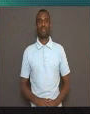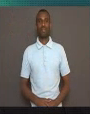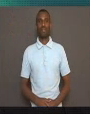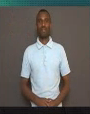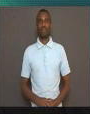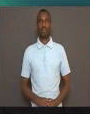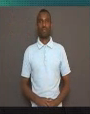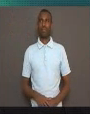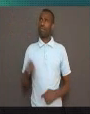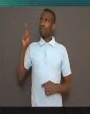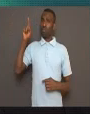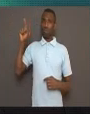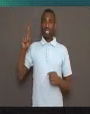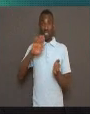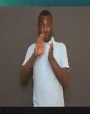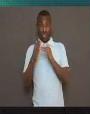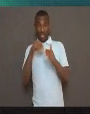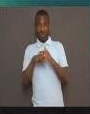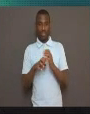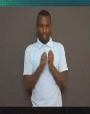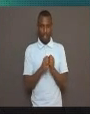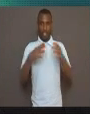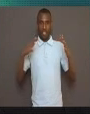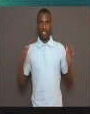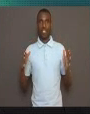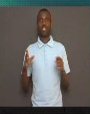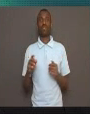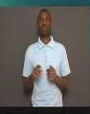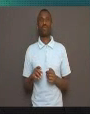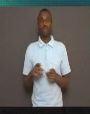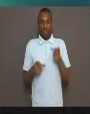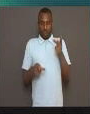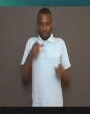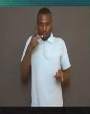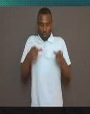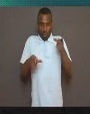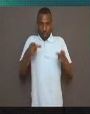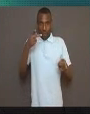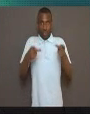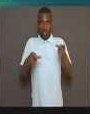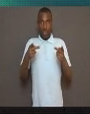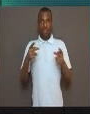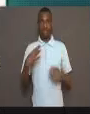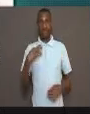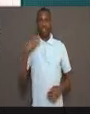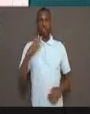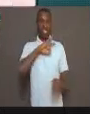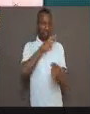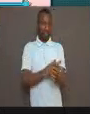Over this range, the extension will be proportional to the applied